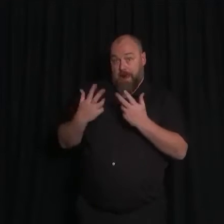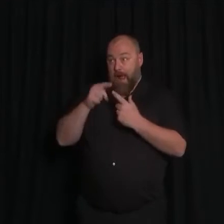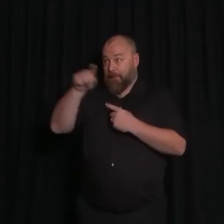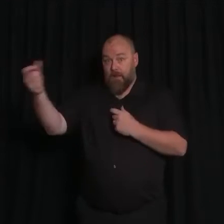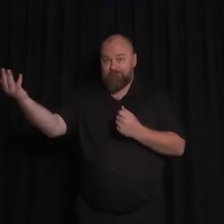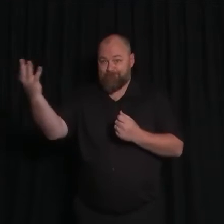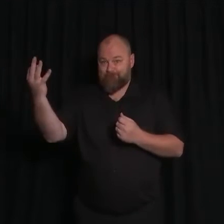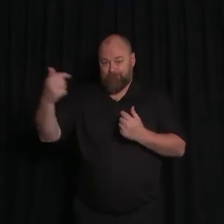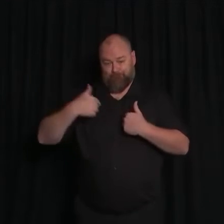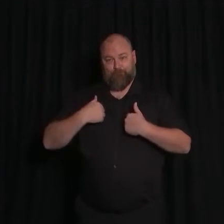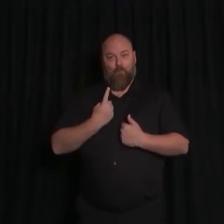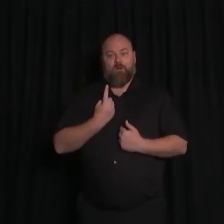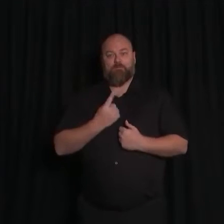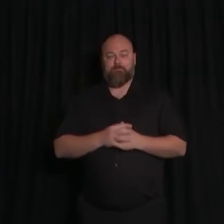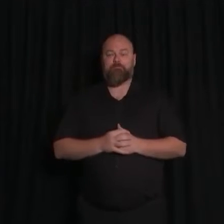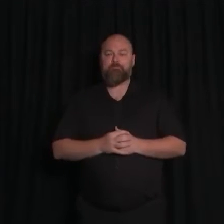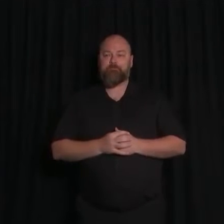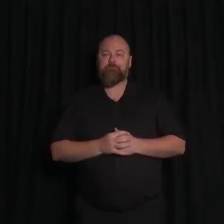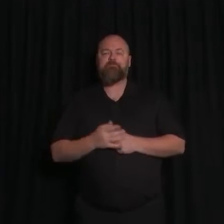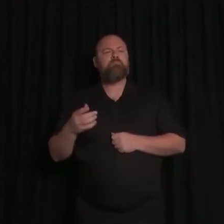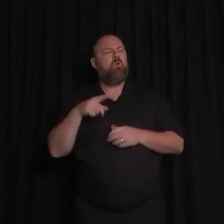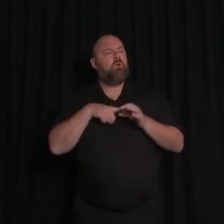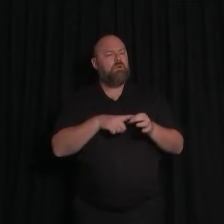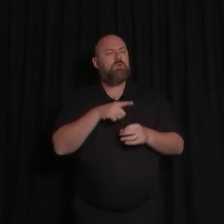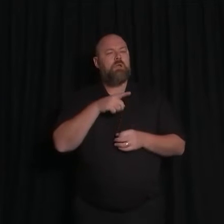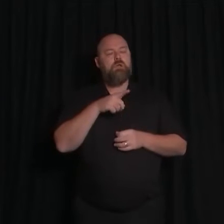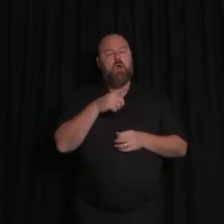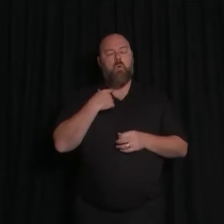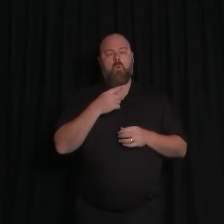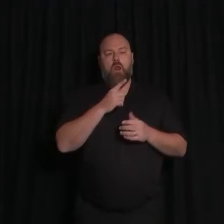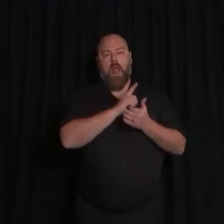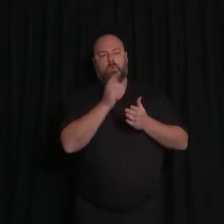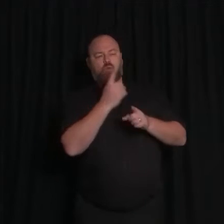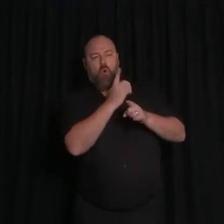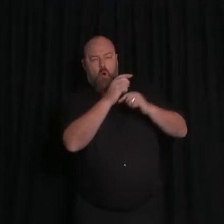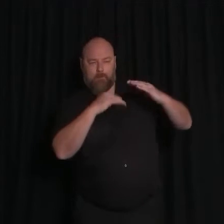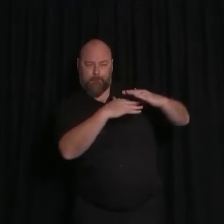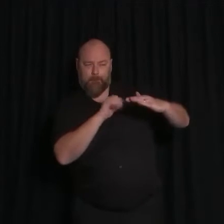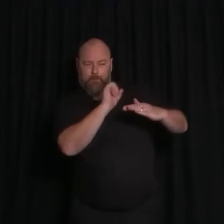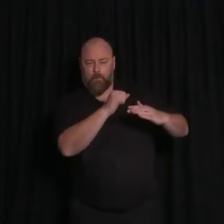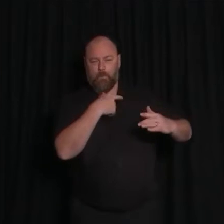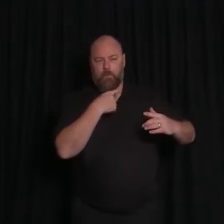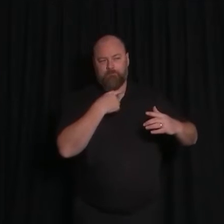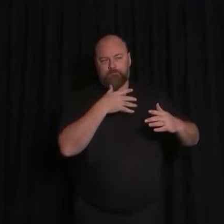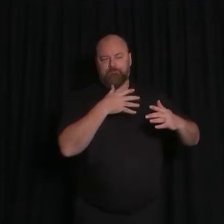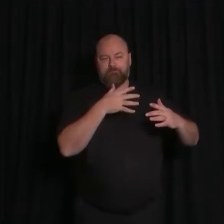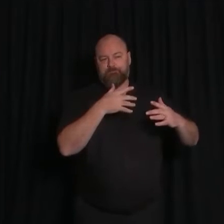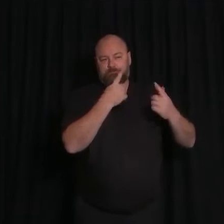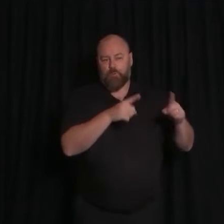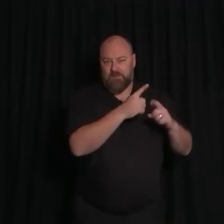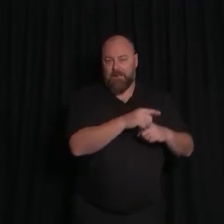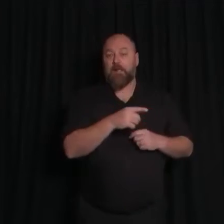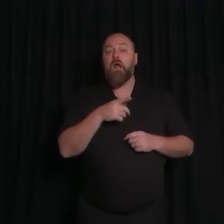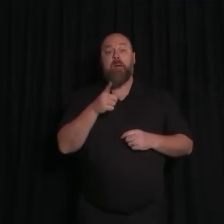really, and we'll get more into the message of your music, but even, the form, the drawing on rap, which has a